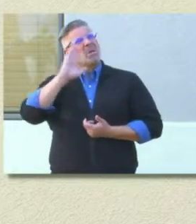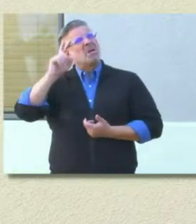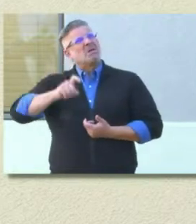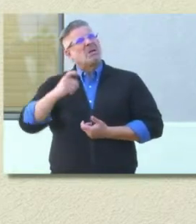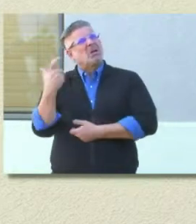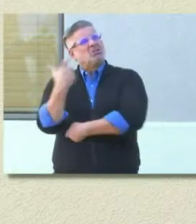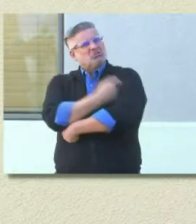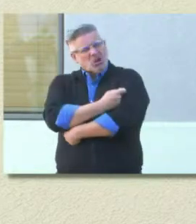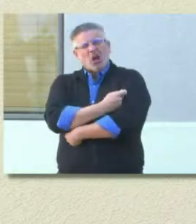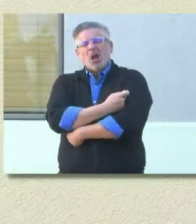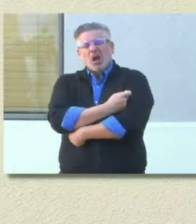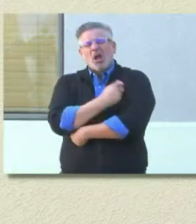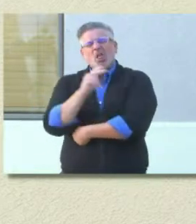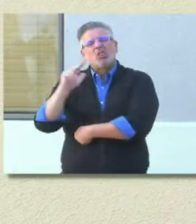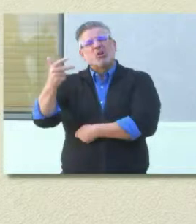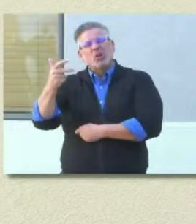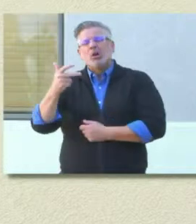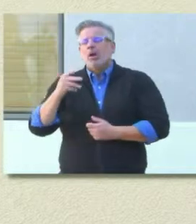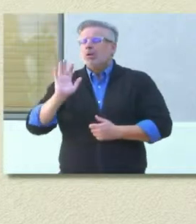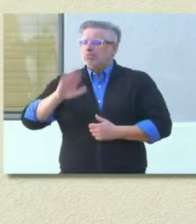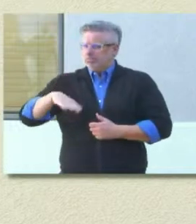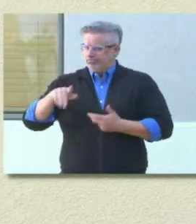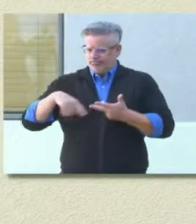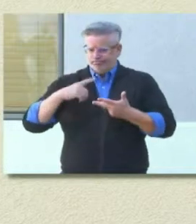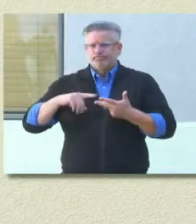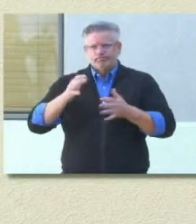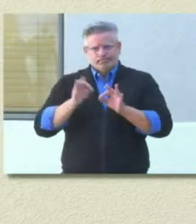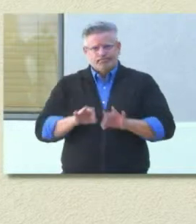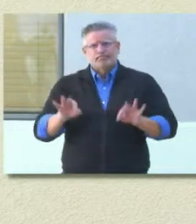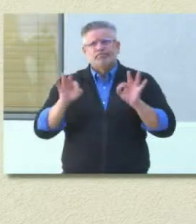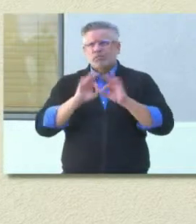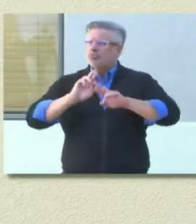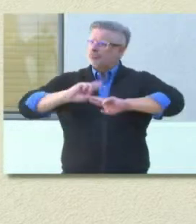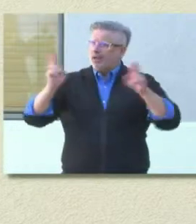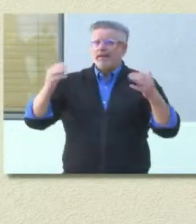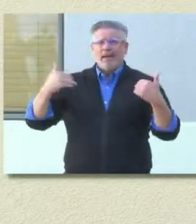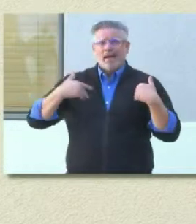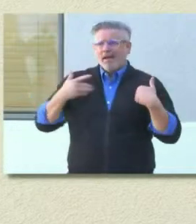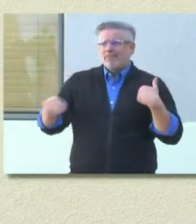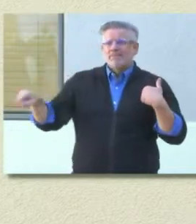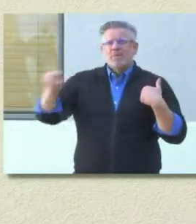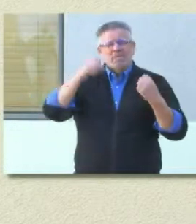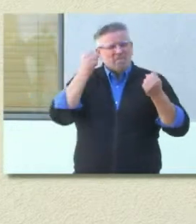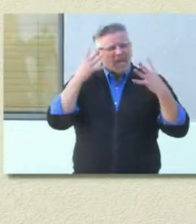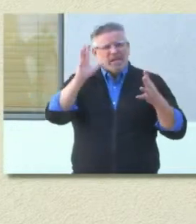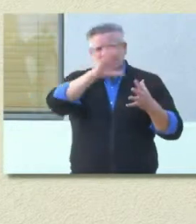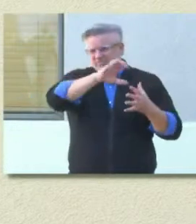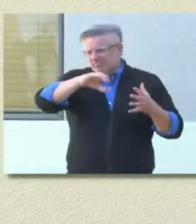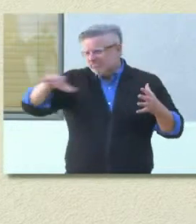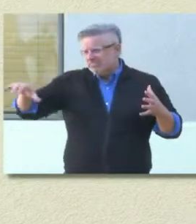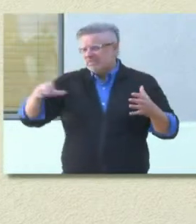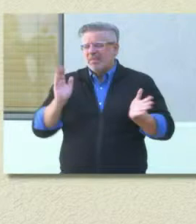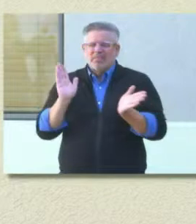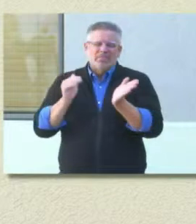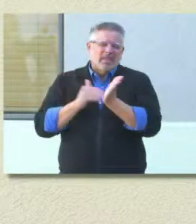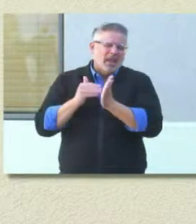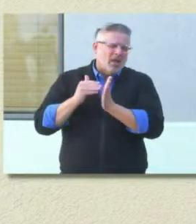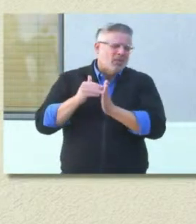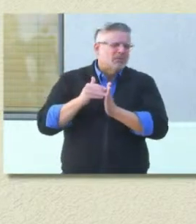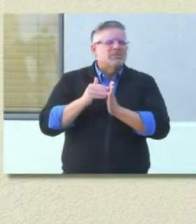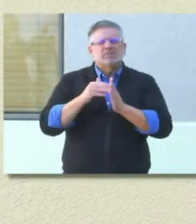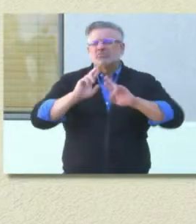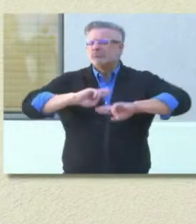I encourage you to go out and get it. Supplies available. There are many sites across the state, thousands of sites, in